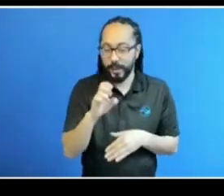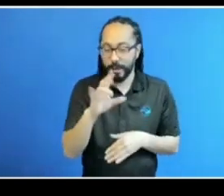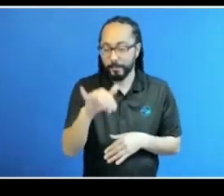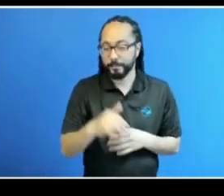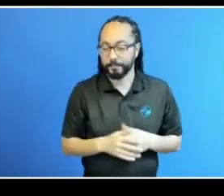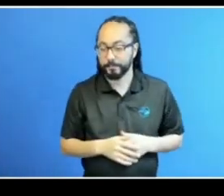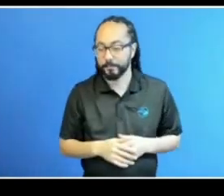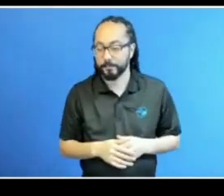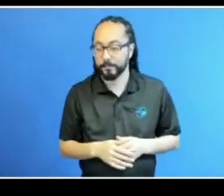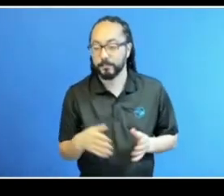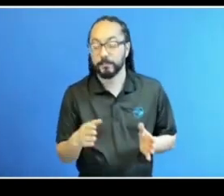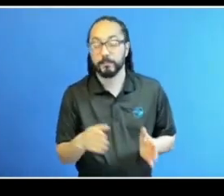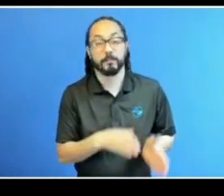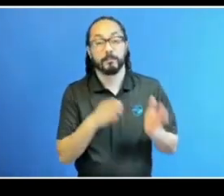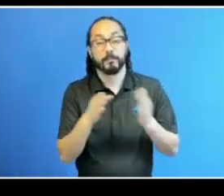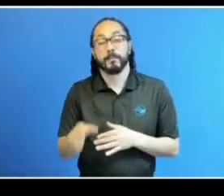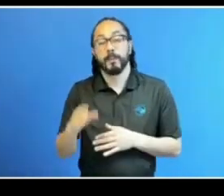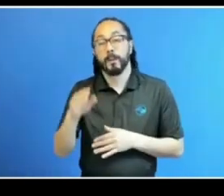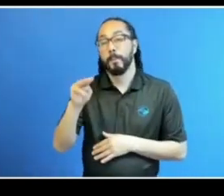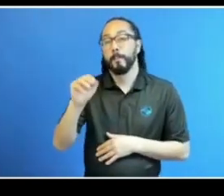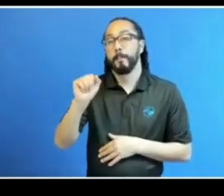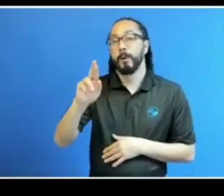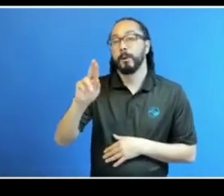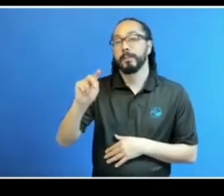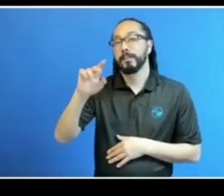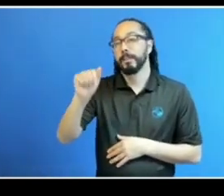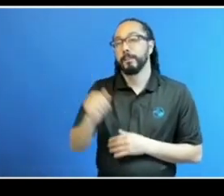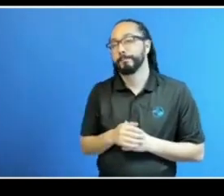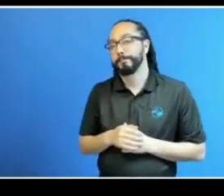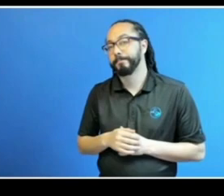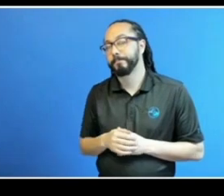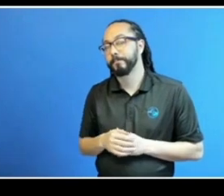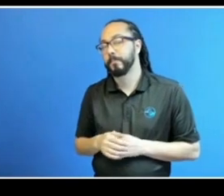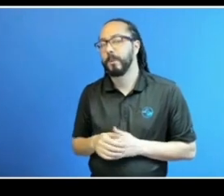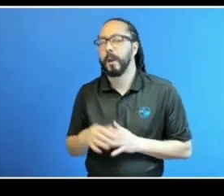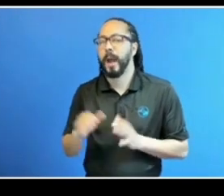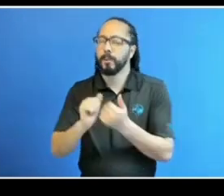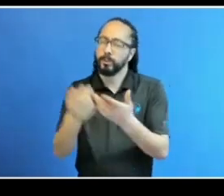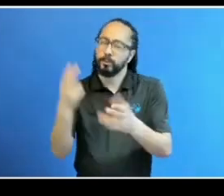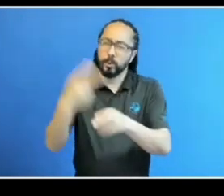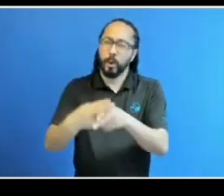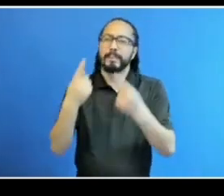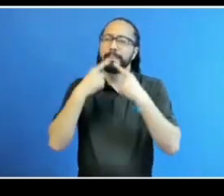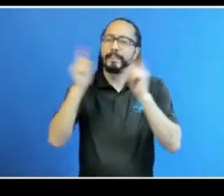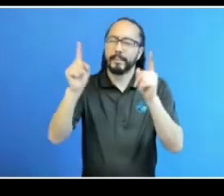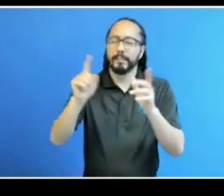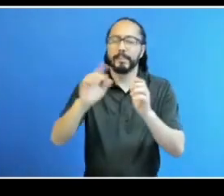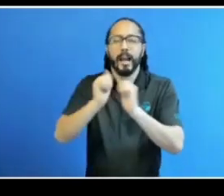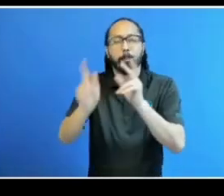over to you. How would you define success, and where can people find you?